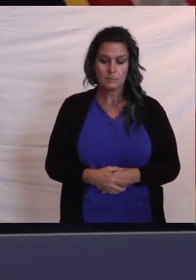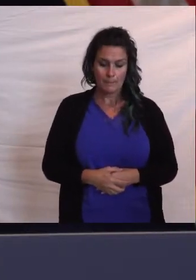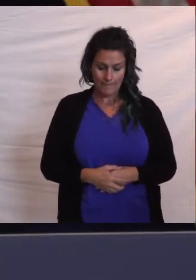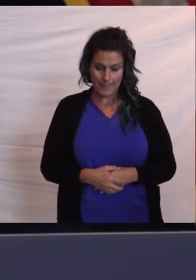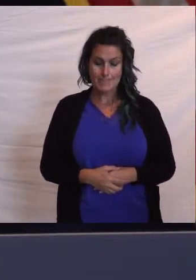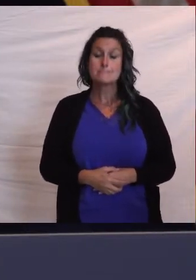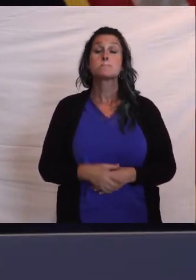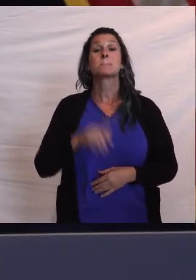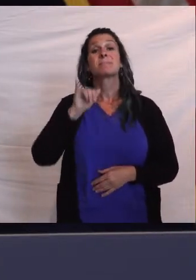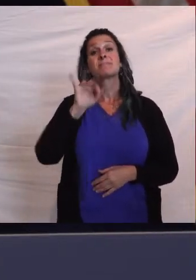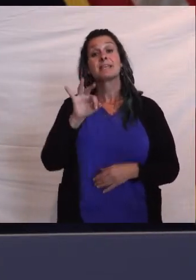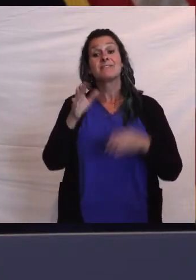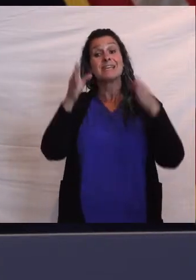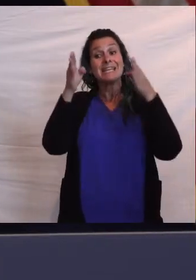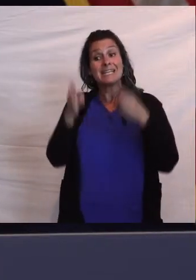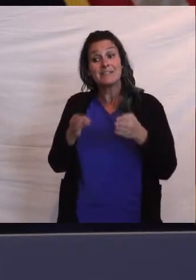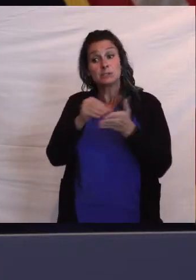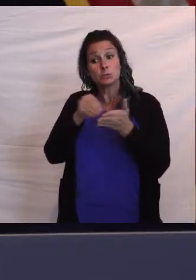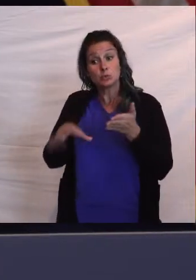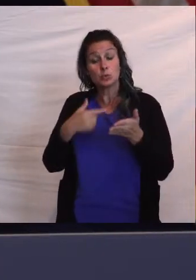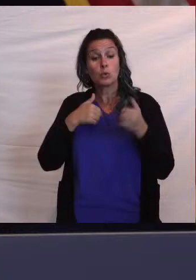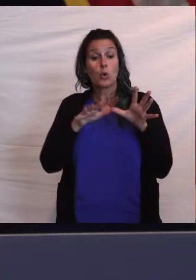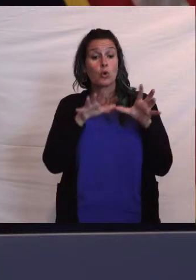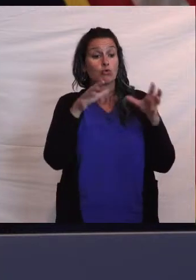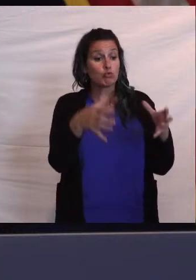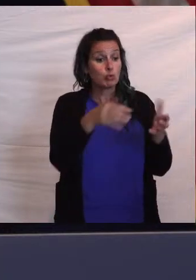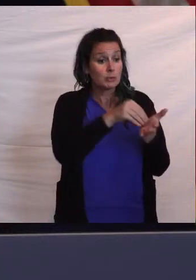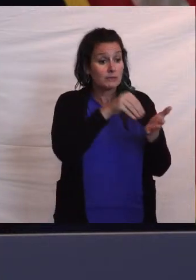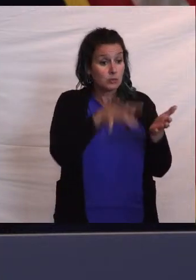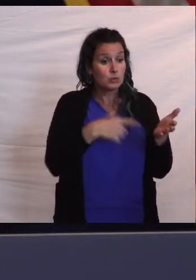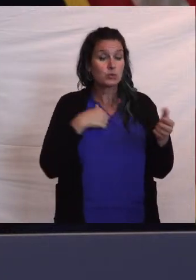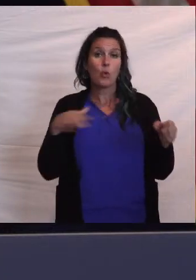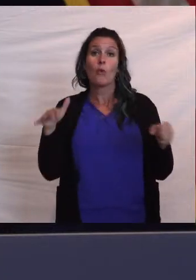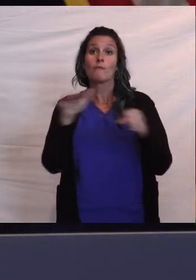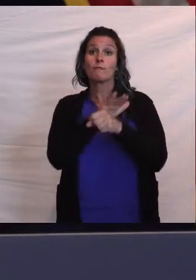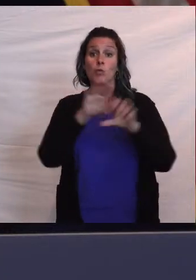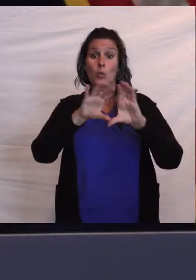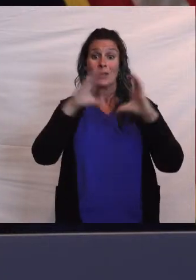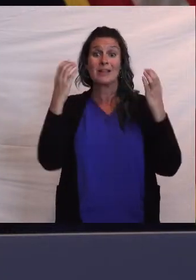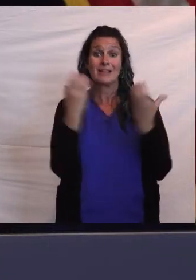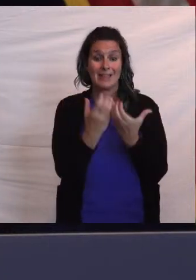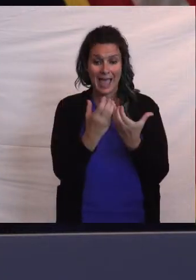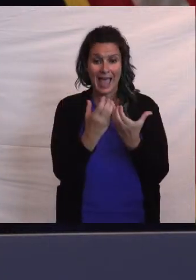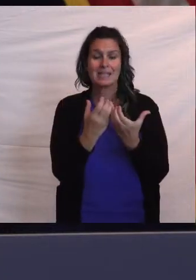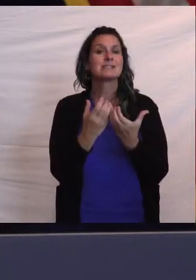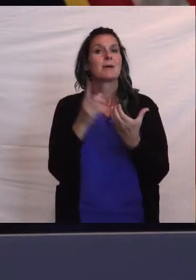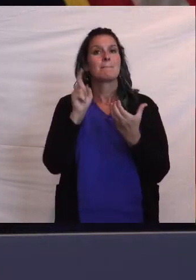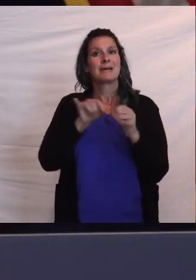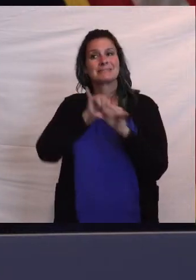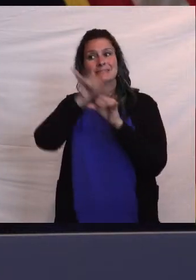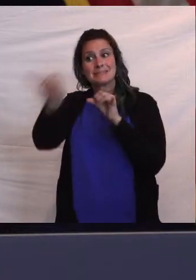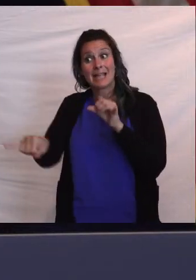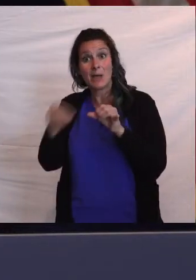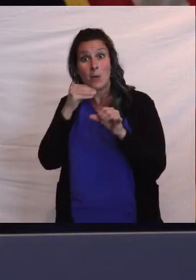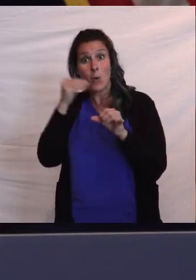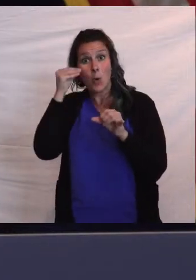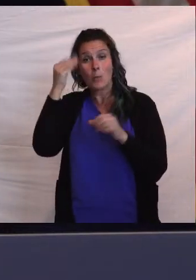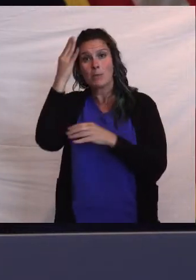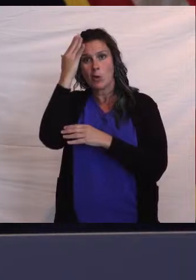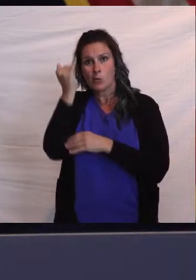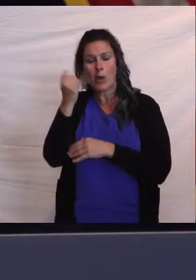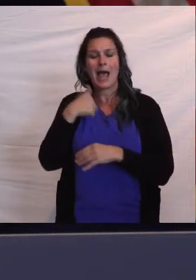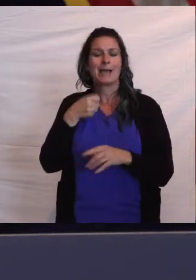individual students, groups of students, or entire classes are excluded from school as a result of